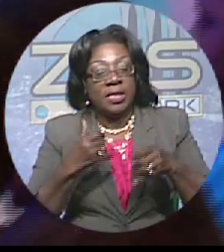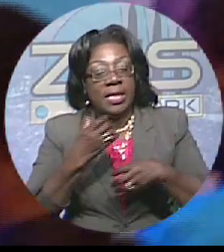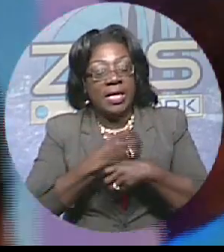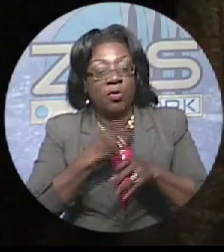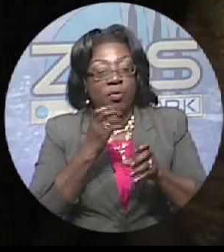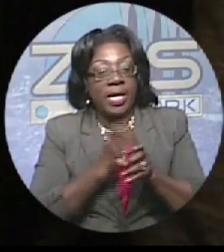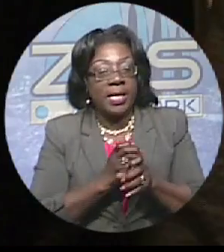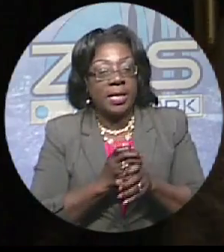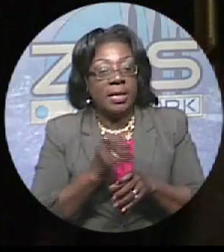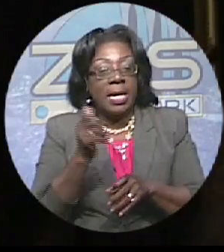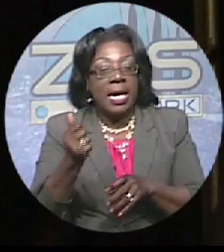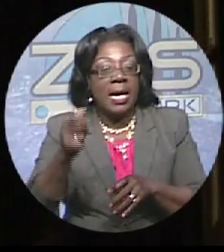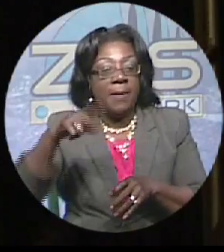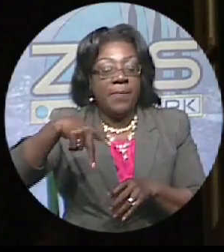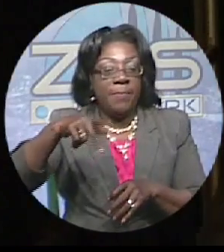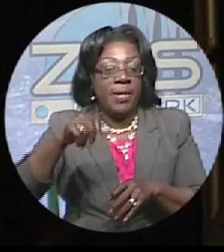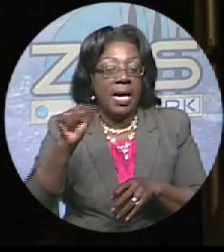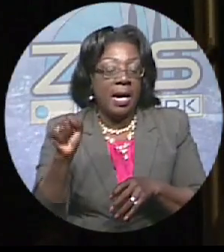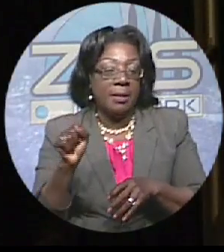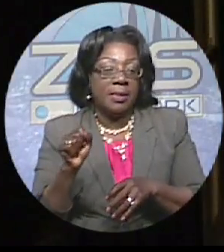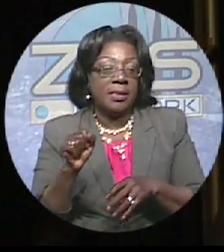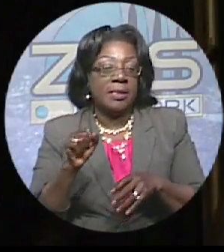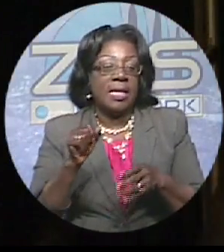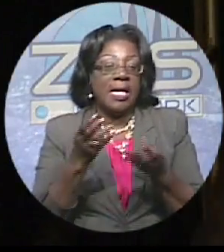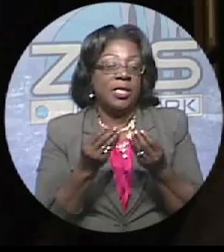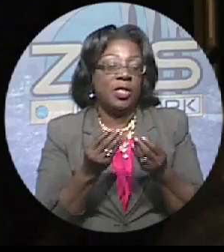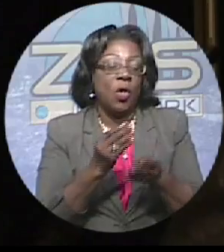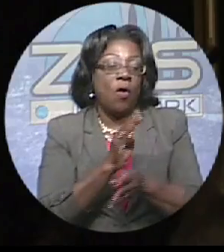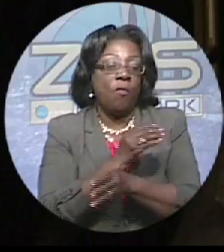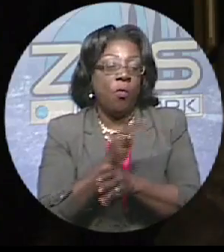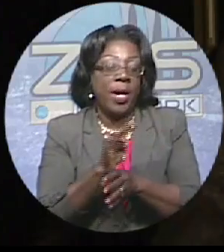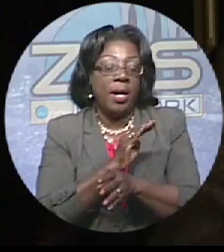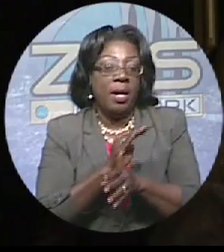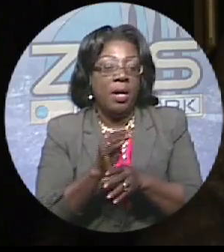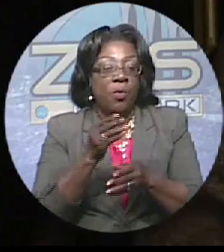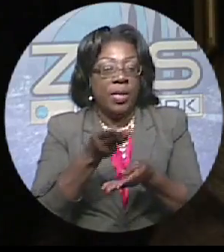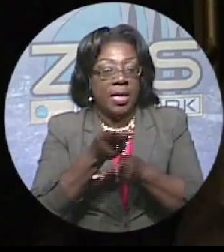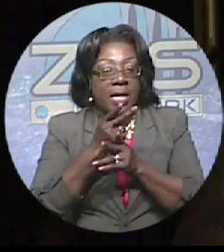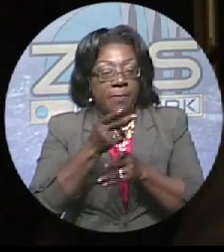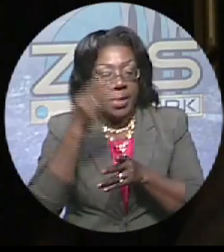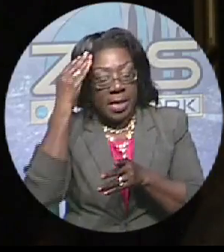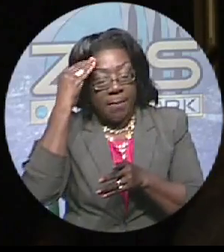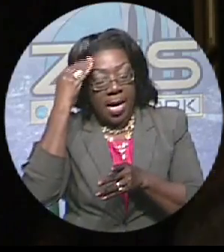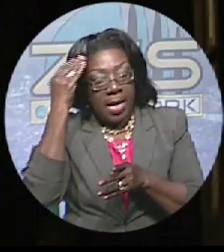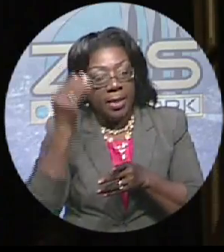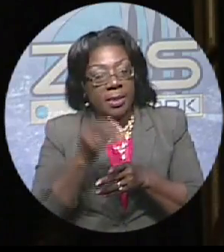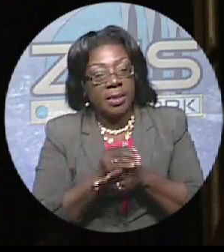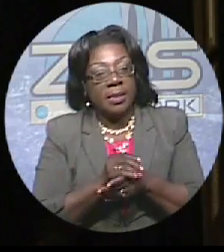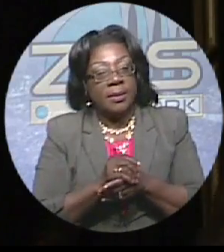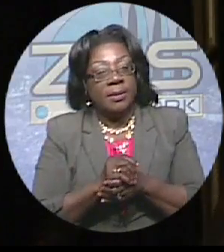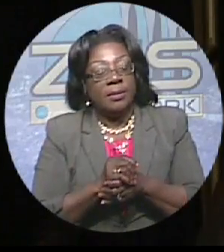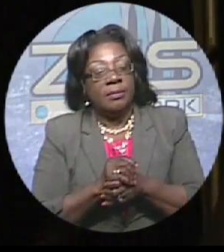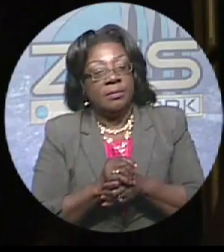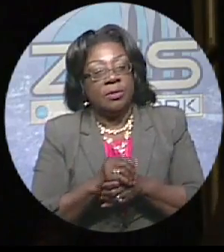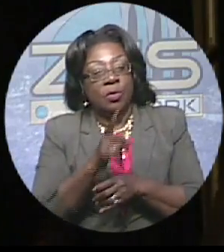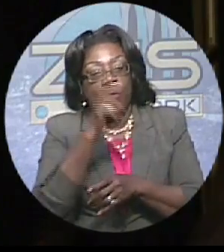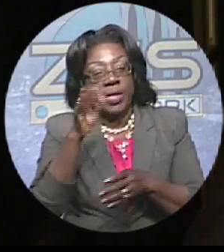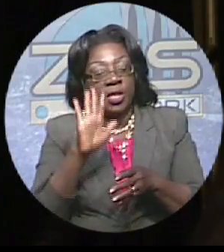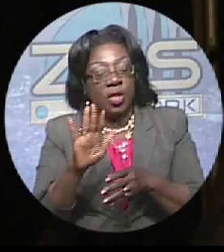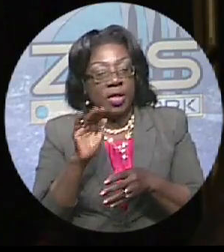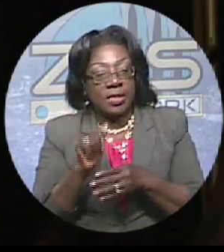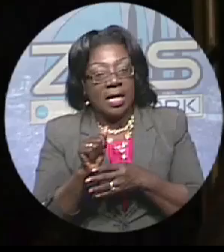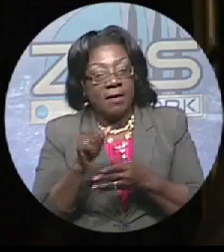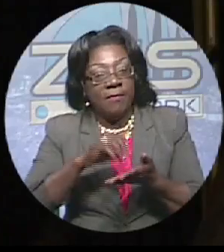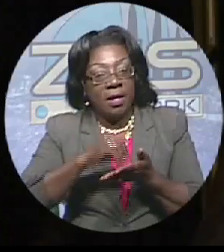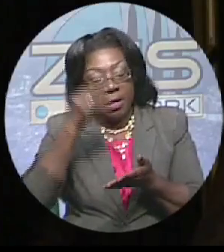in mind. I say, like everything in life, just start. You may think, oh, I'm not ready, I need to learn some more. Don't believe that. Don't question yourself.